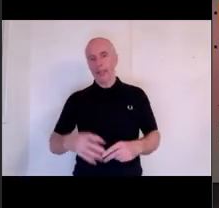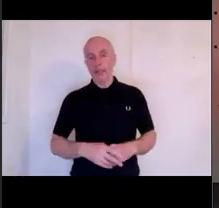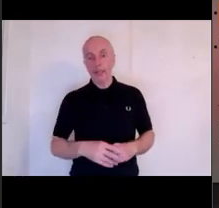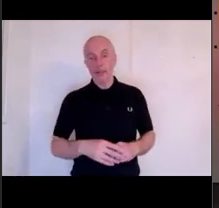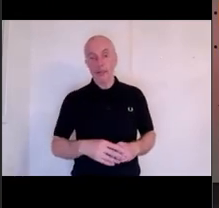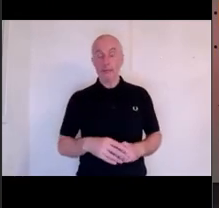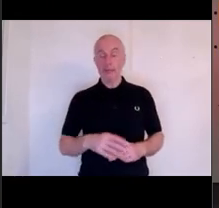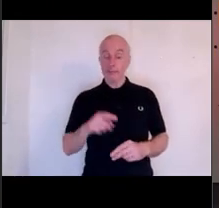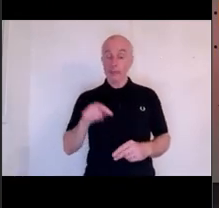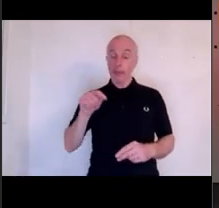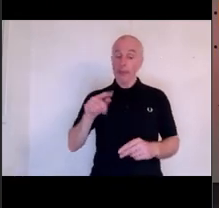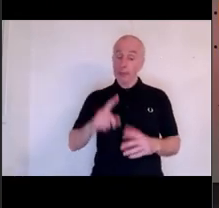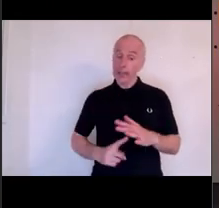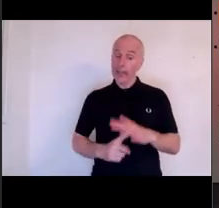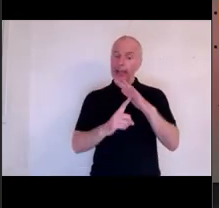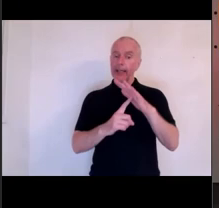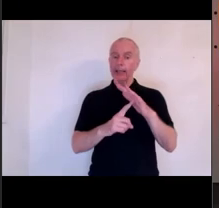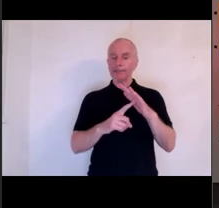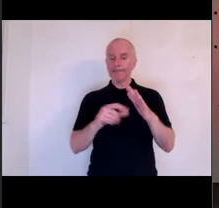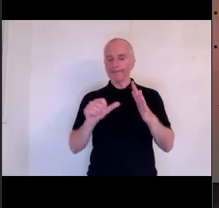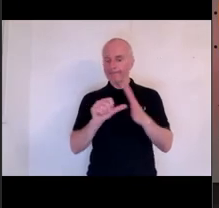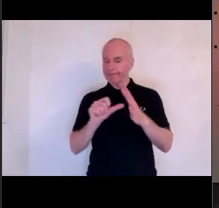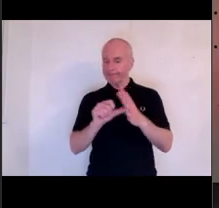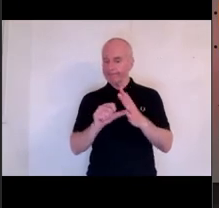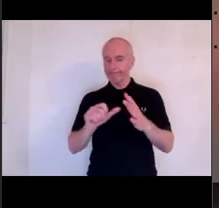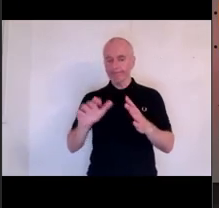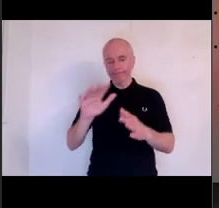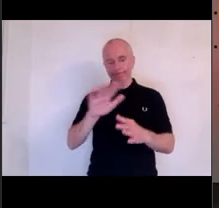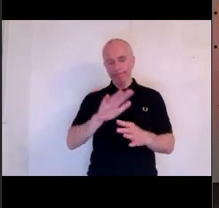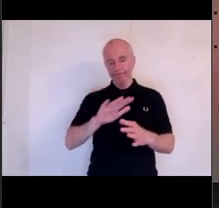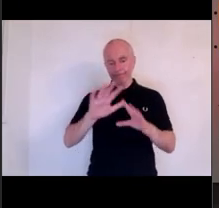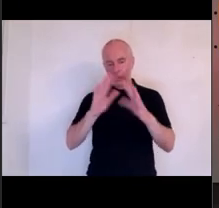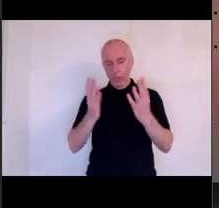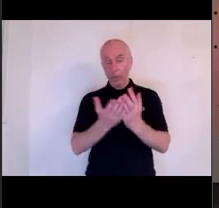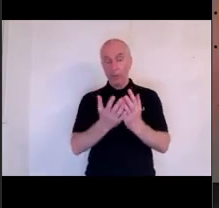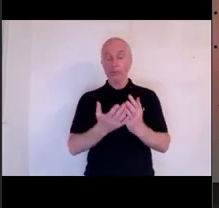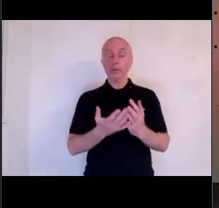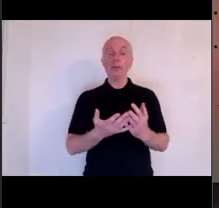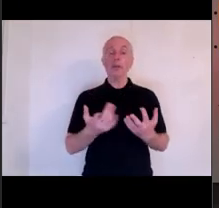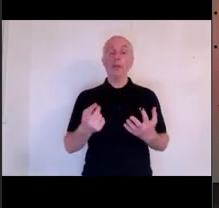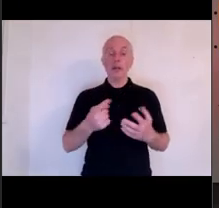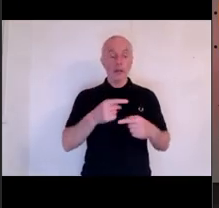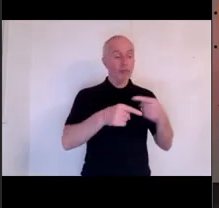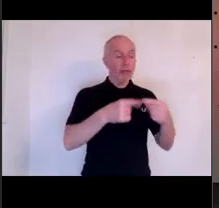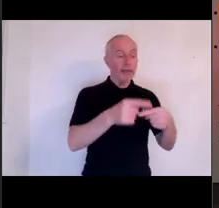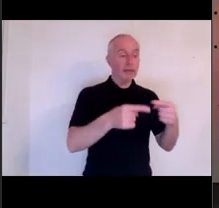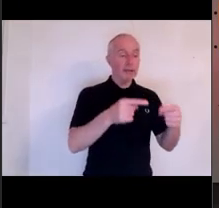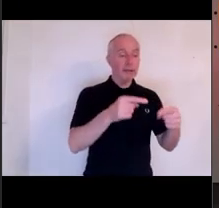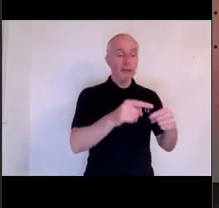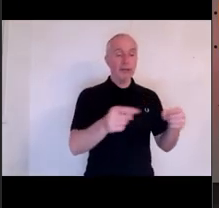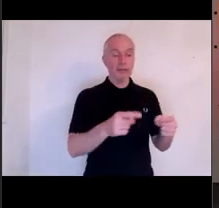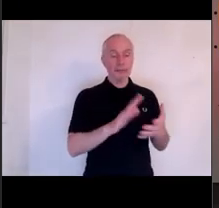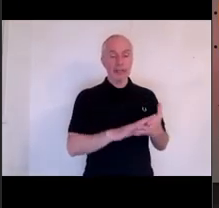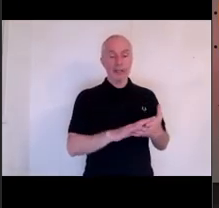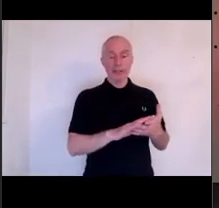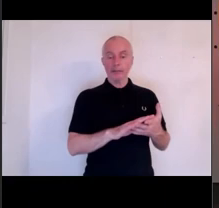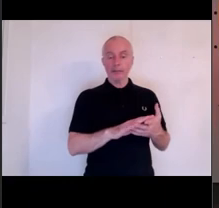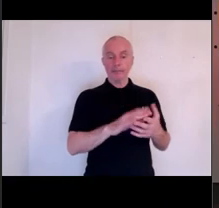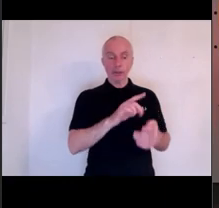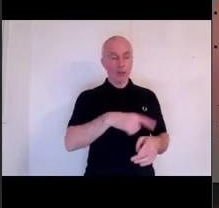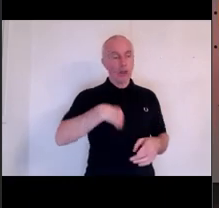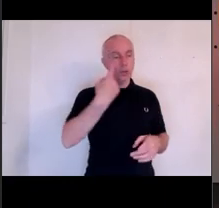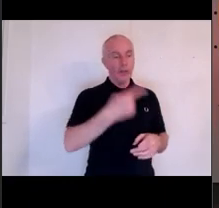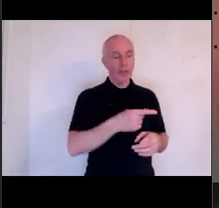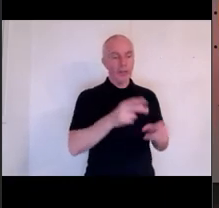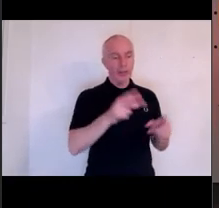One of the issues is that the research reactors that generate this molybdenum 99 are slowly shutting down throughout the world. There was a